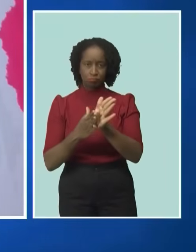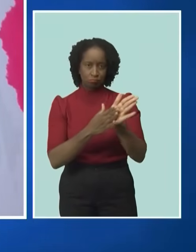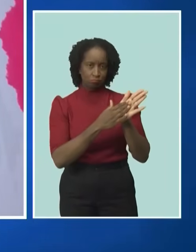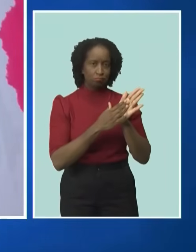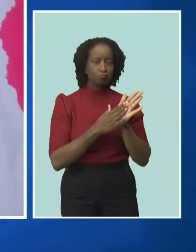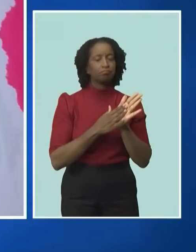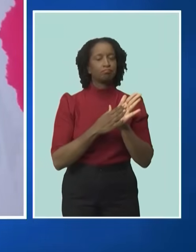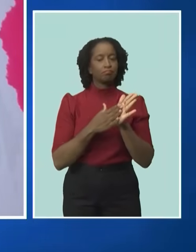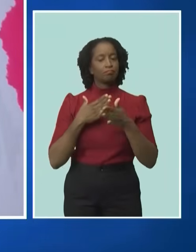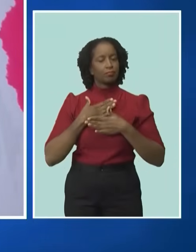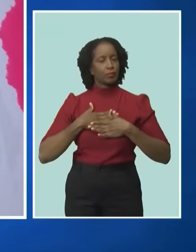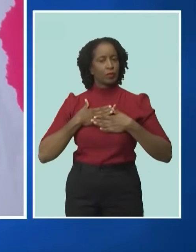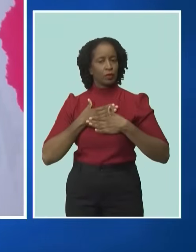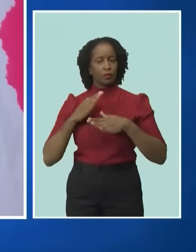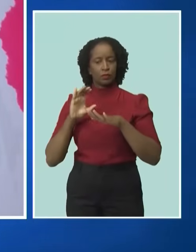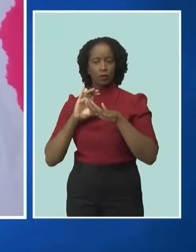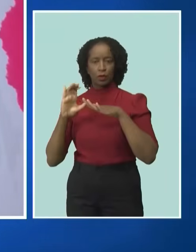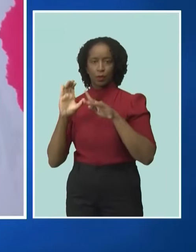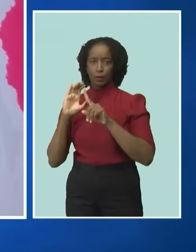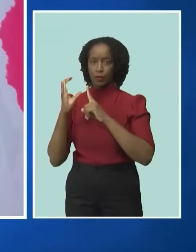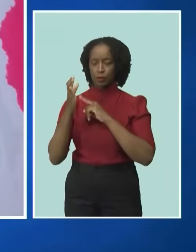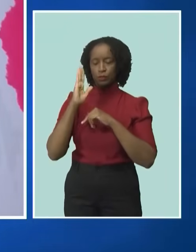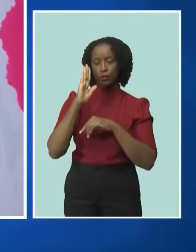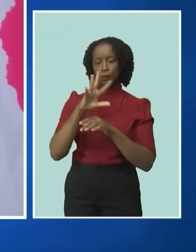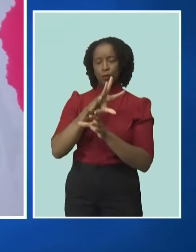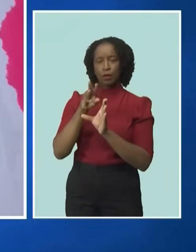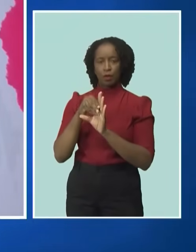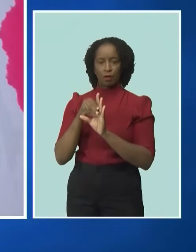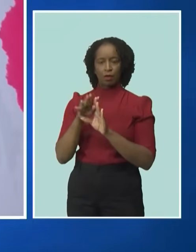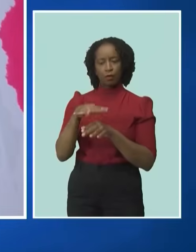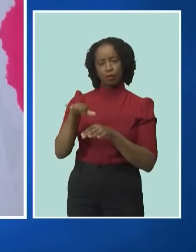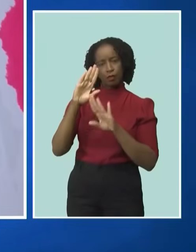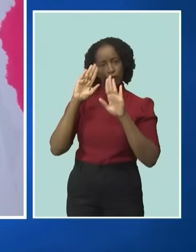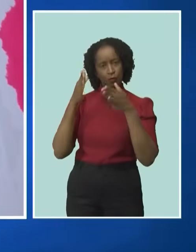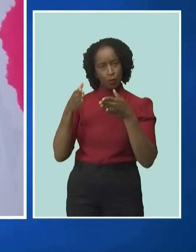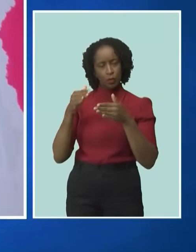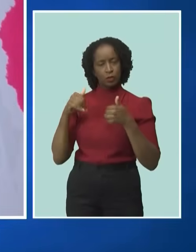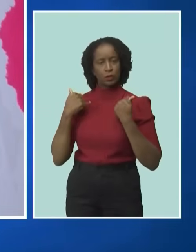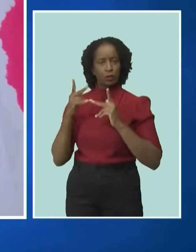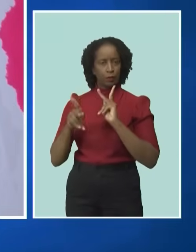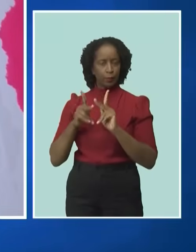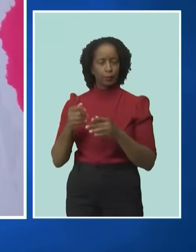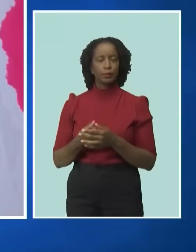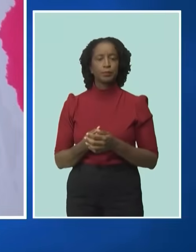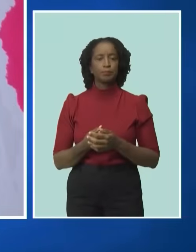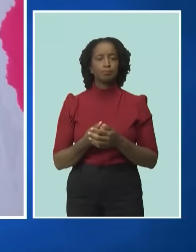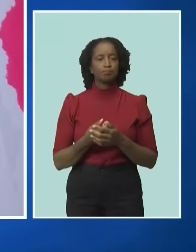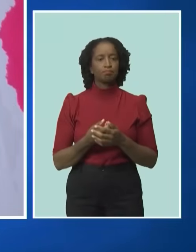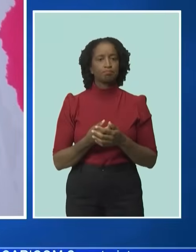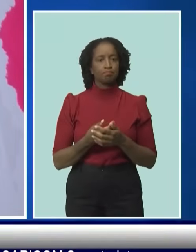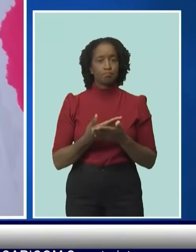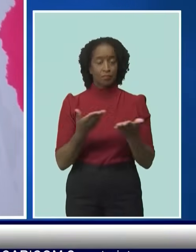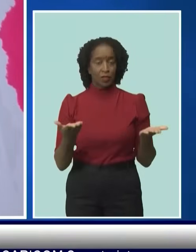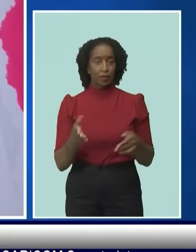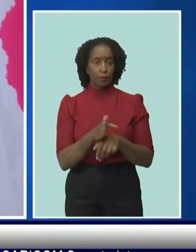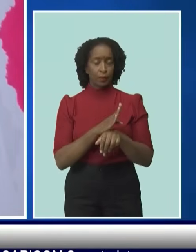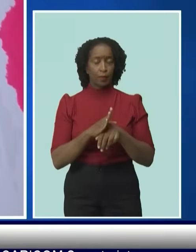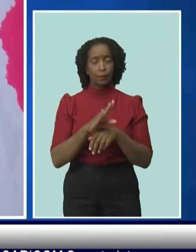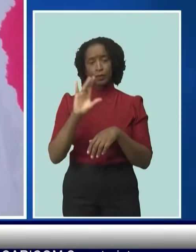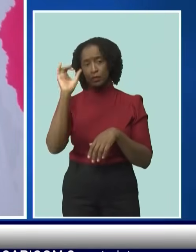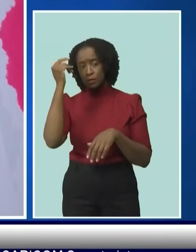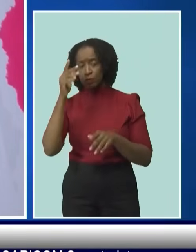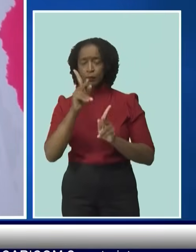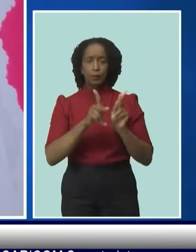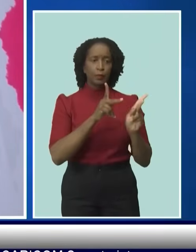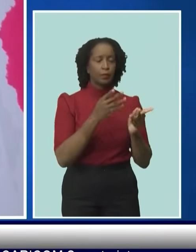and creativity will feature a youth village. To the government and people of Barbados for demonstrating your